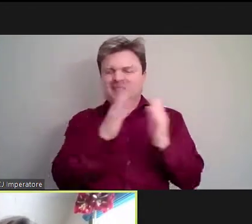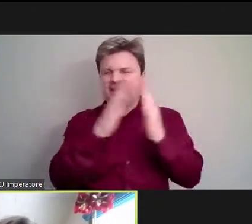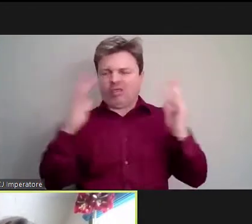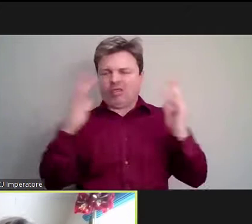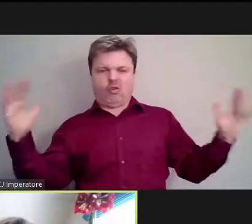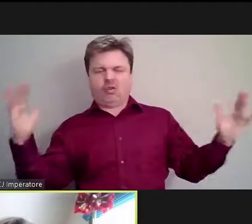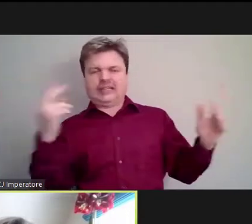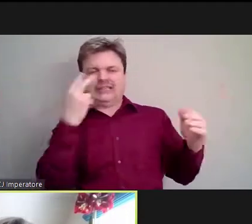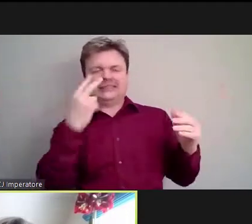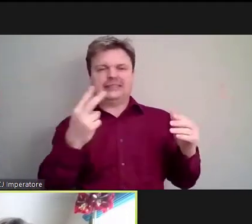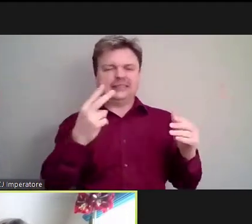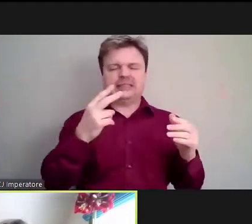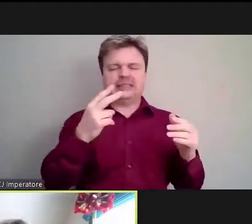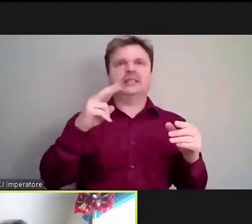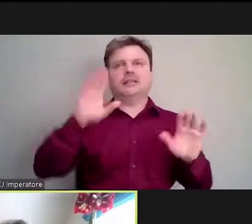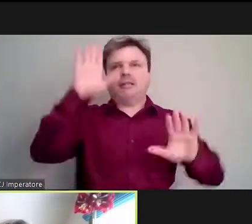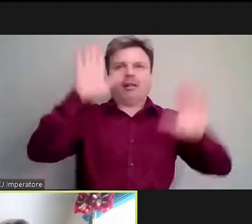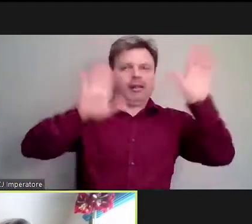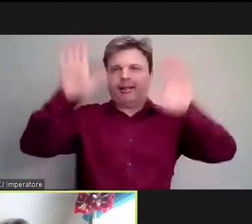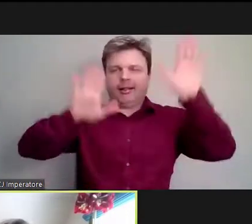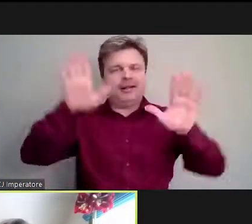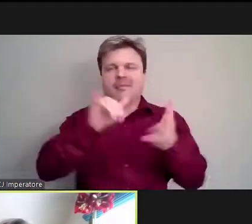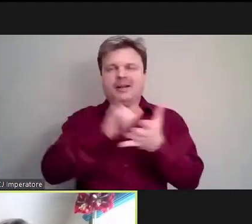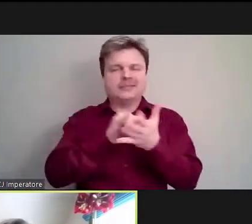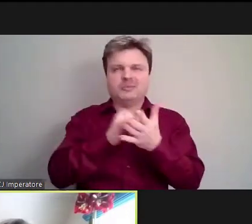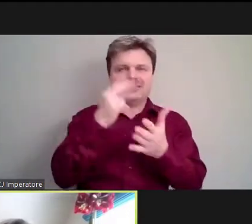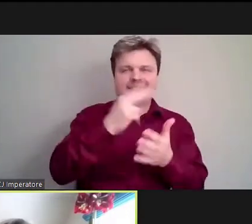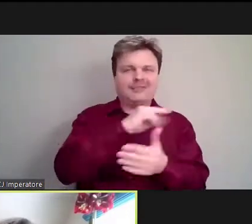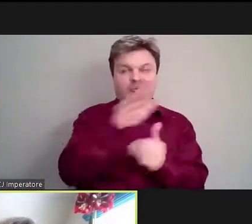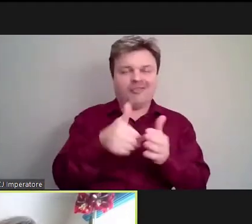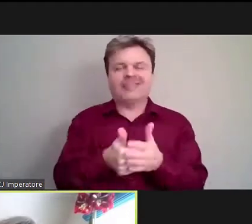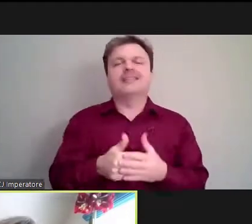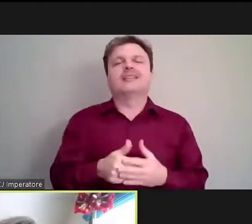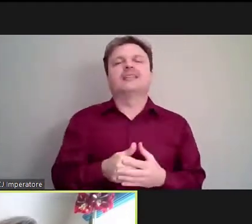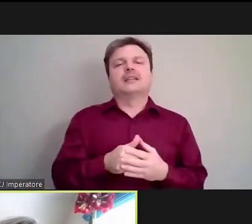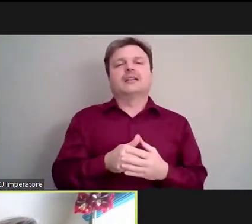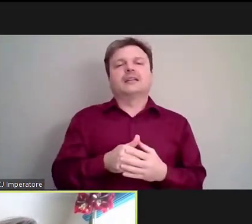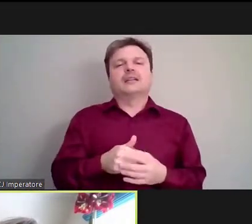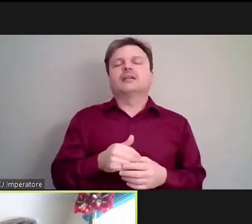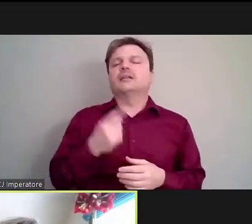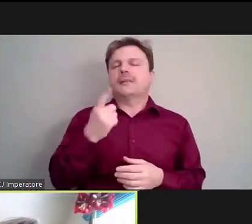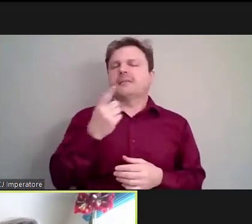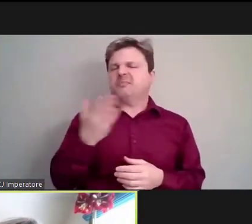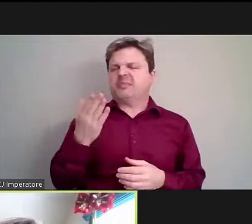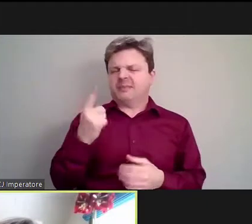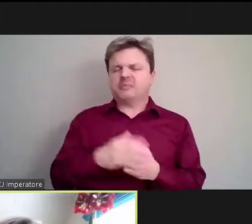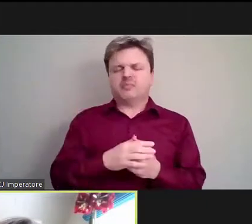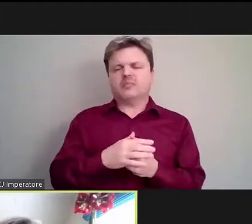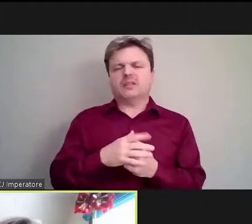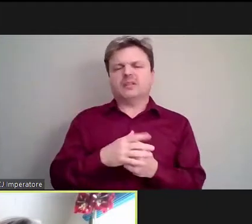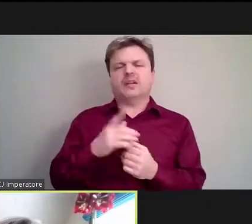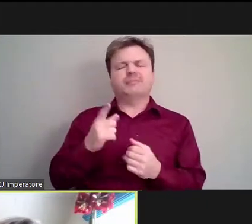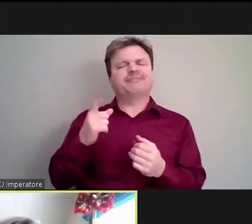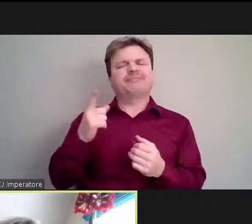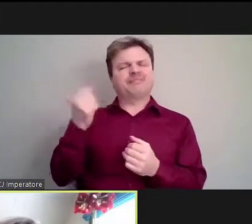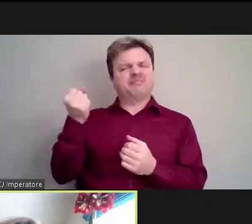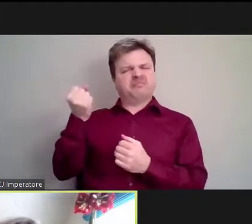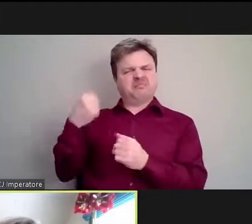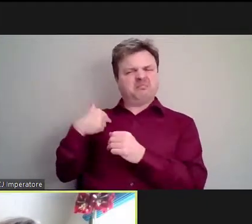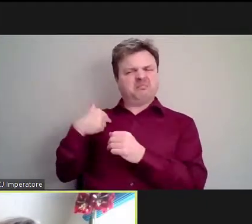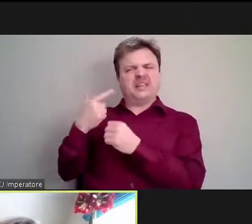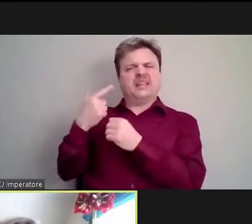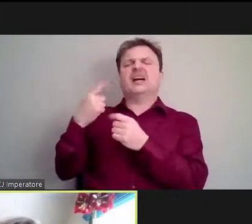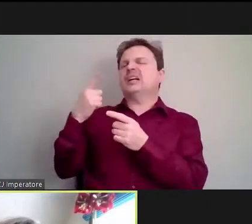everybody who's doing hand raising. One thing that I learned before I sort of jump into the idea of presenting a list of